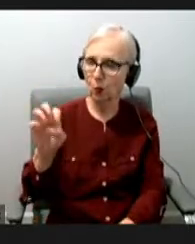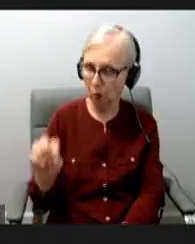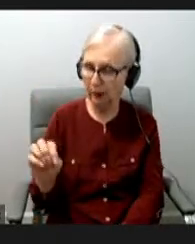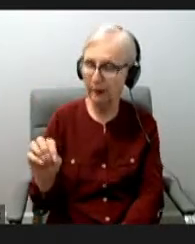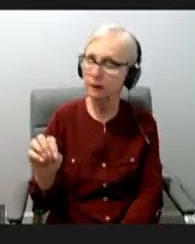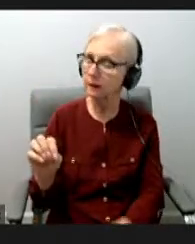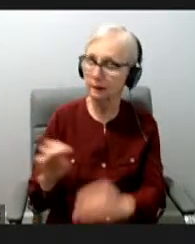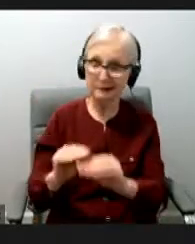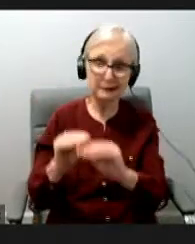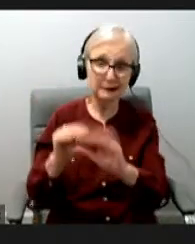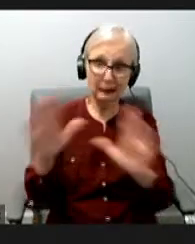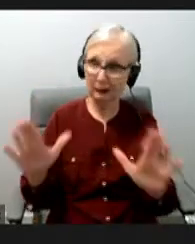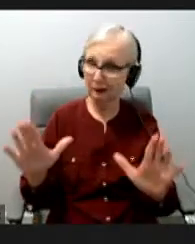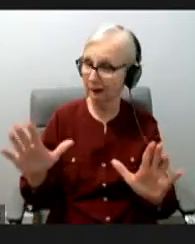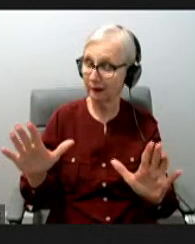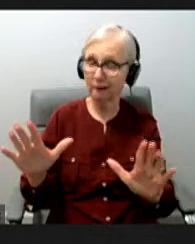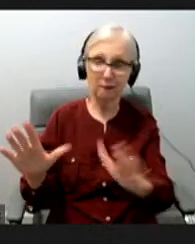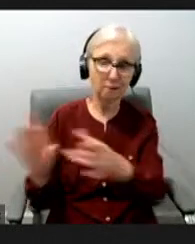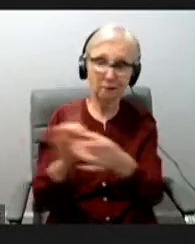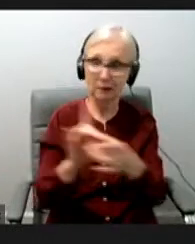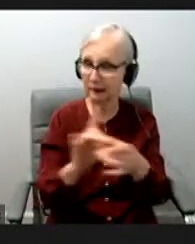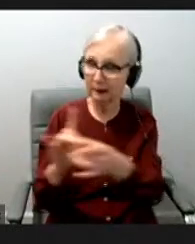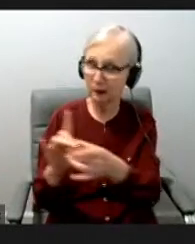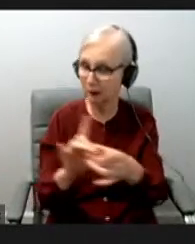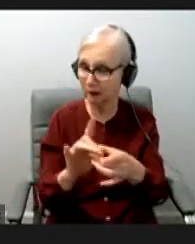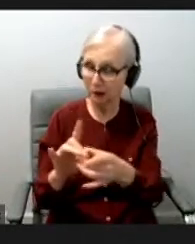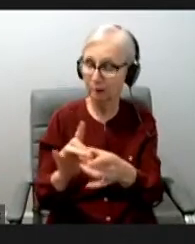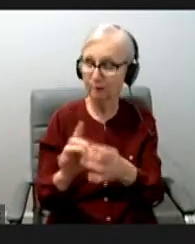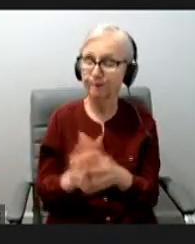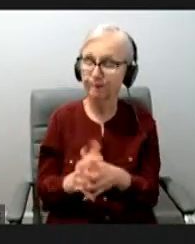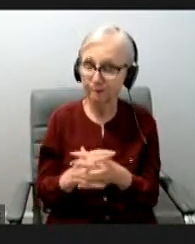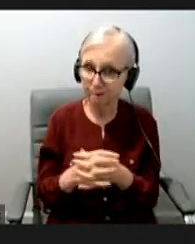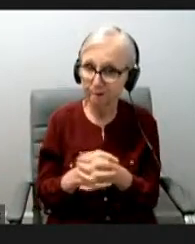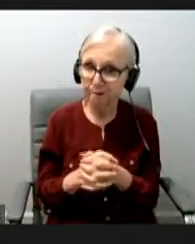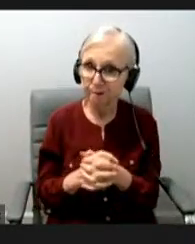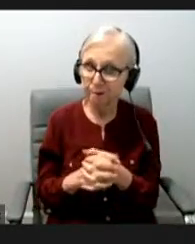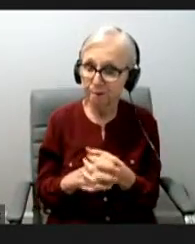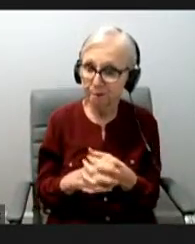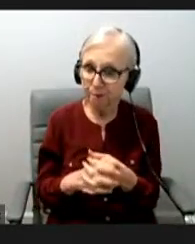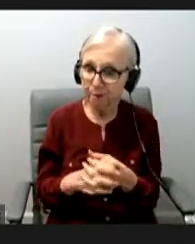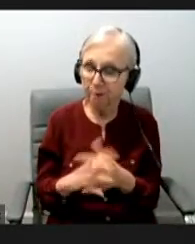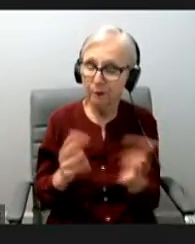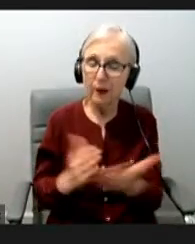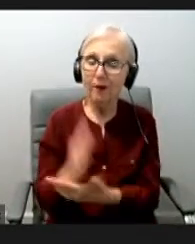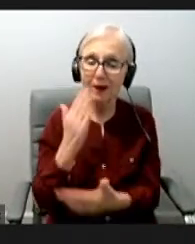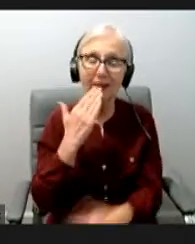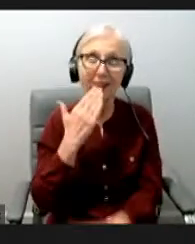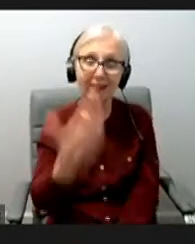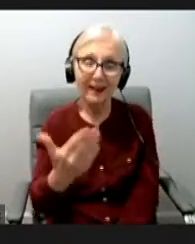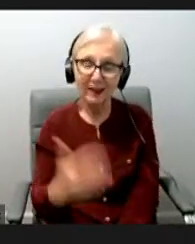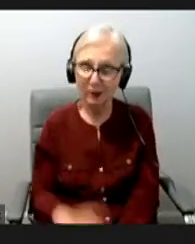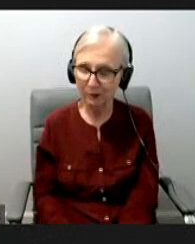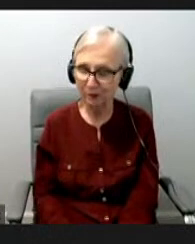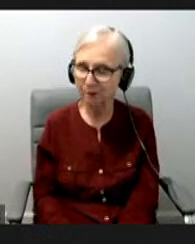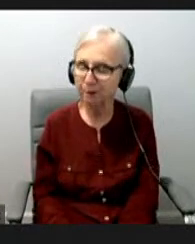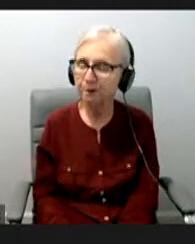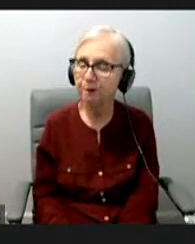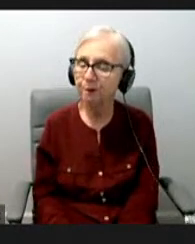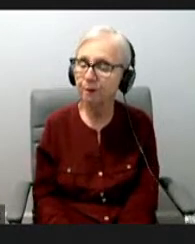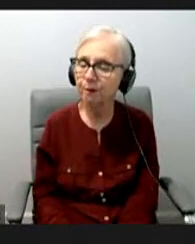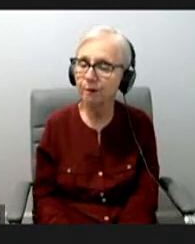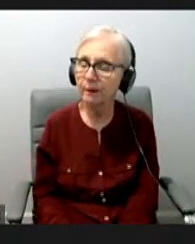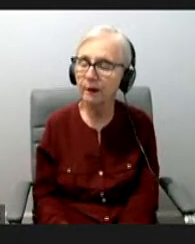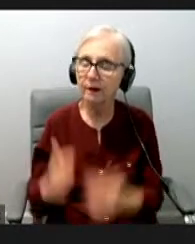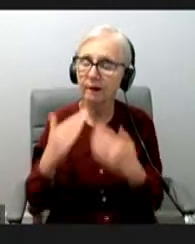higher vaccination rates and lower case rates. All right. Thank you, Dr. Hurley and Director Bookman. Thank you